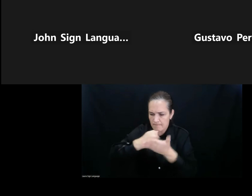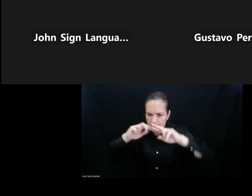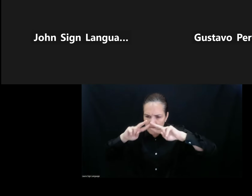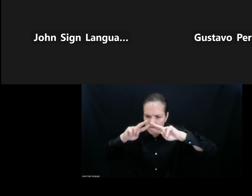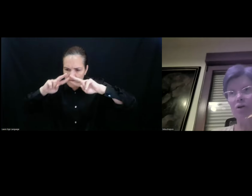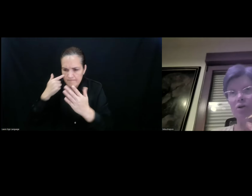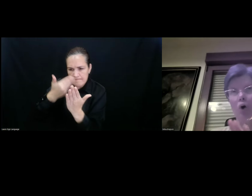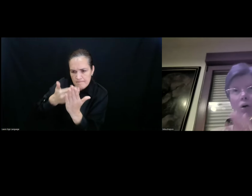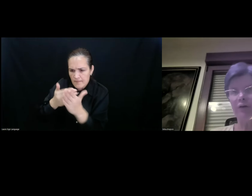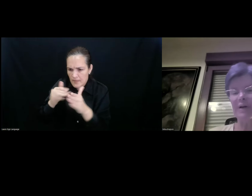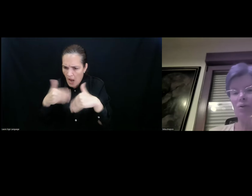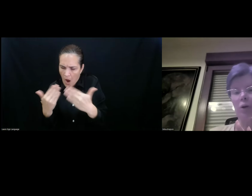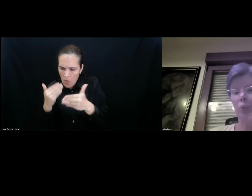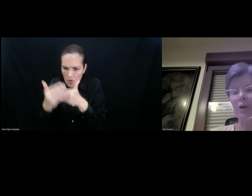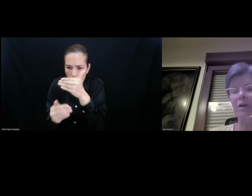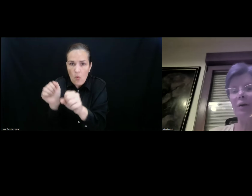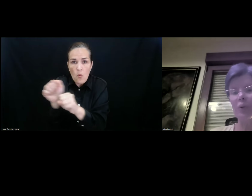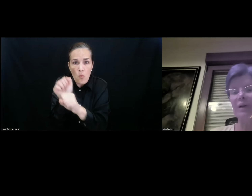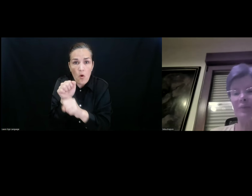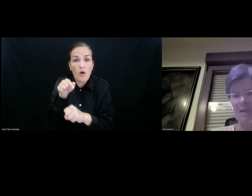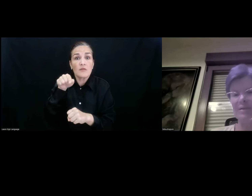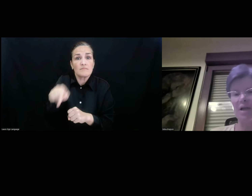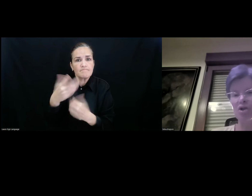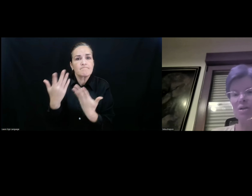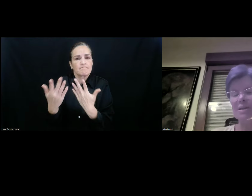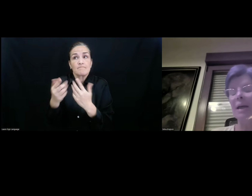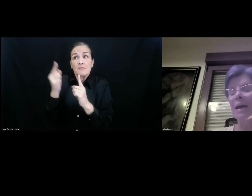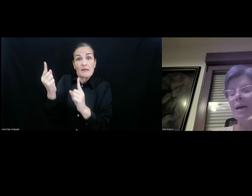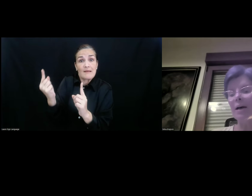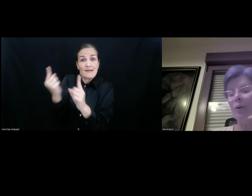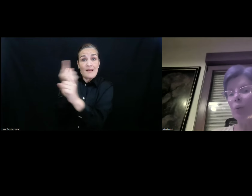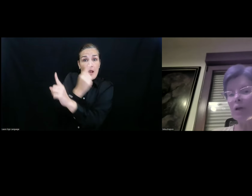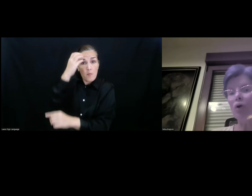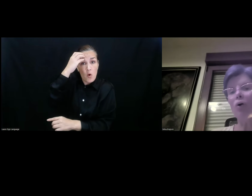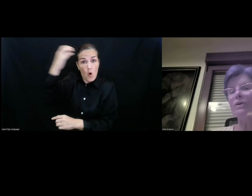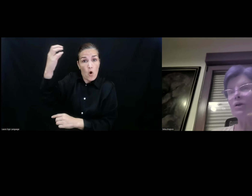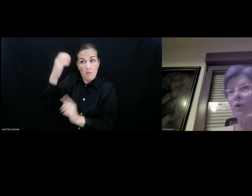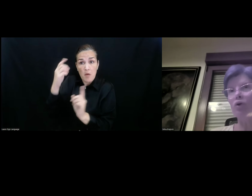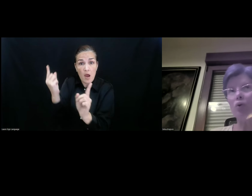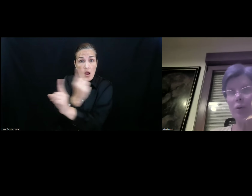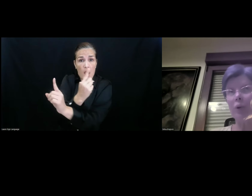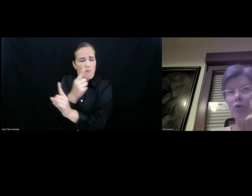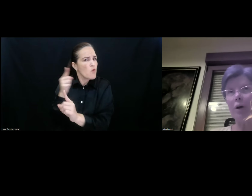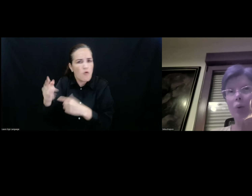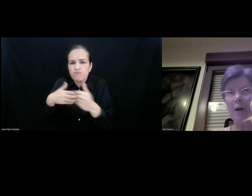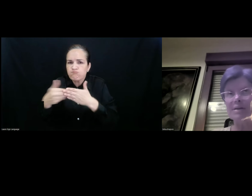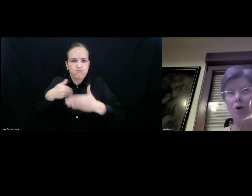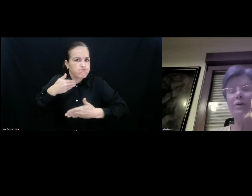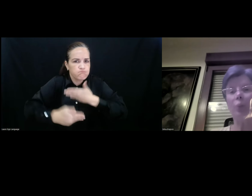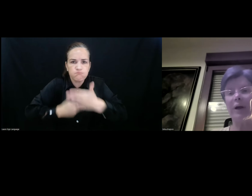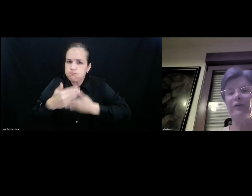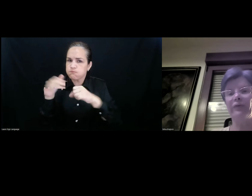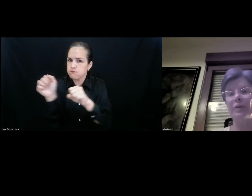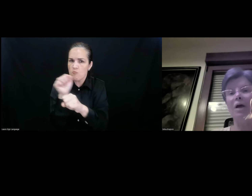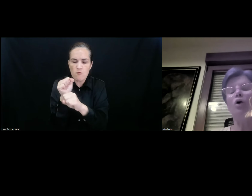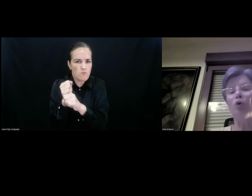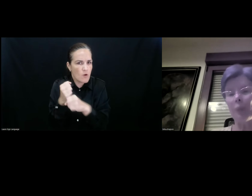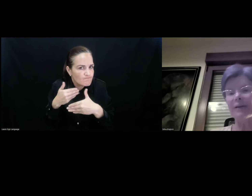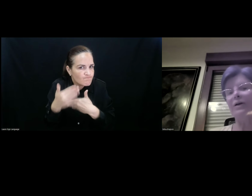the momentum, because all of us who are working with administrations, we know that when you are once on the